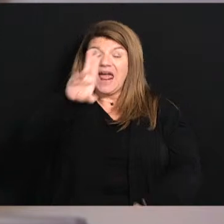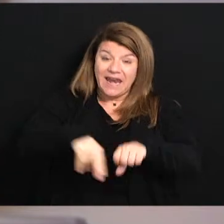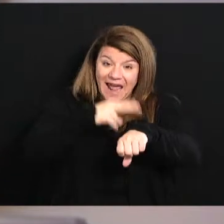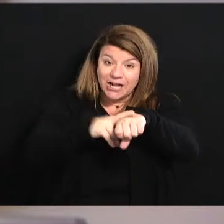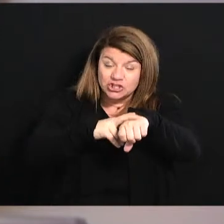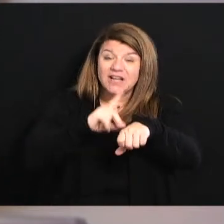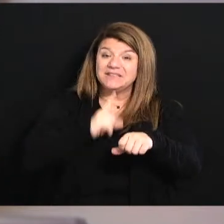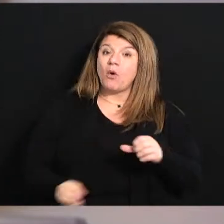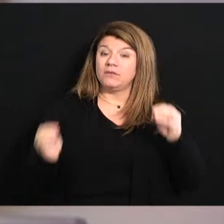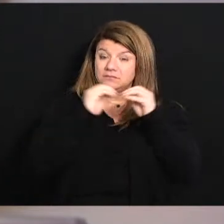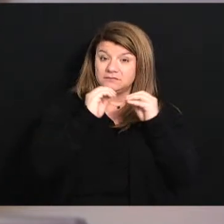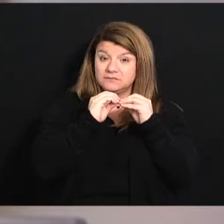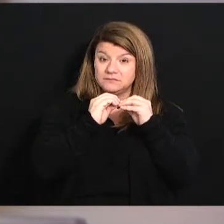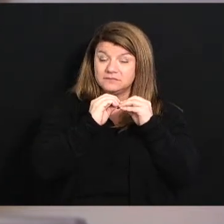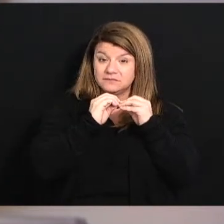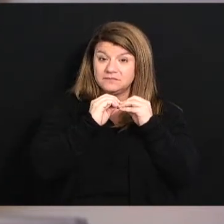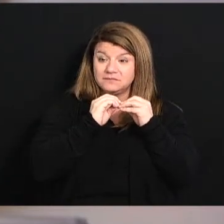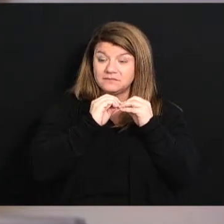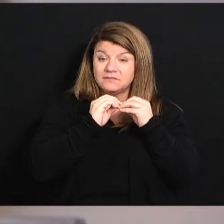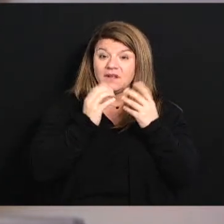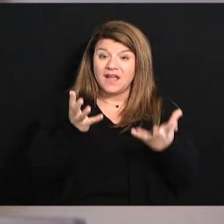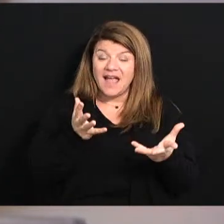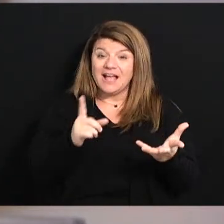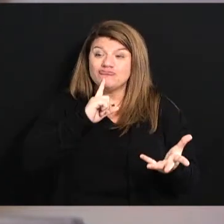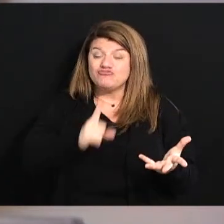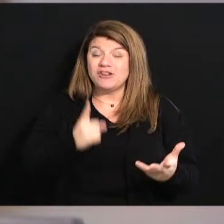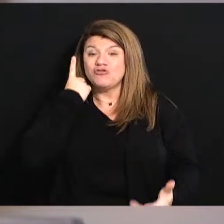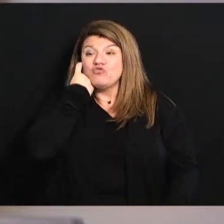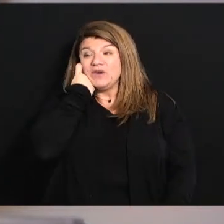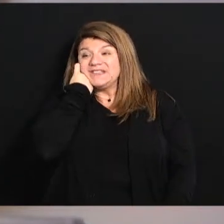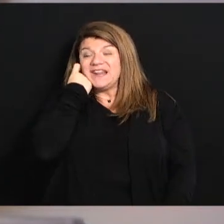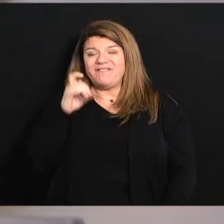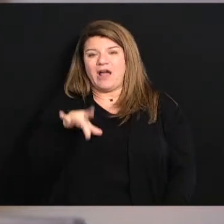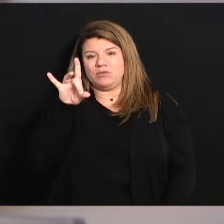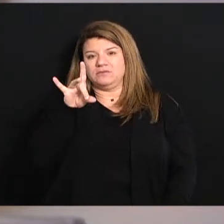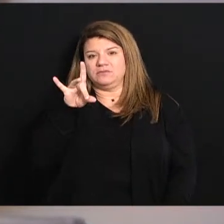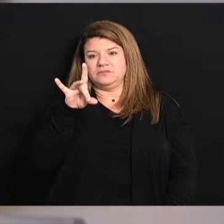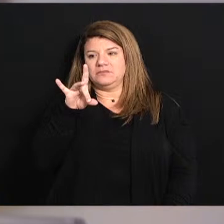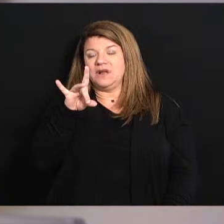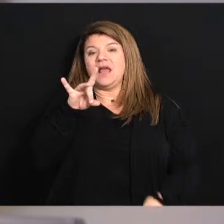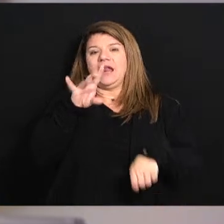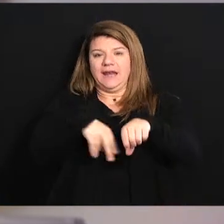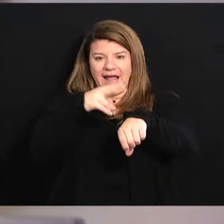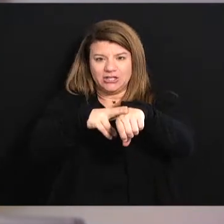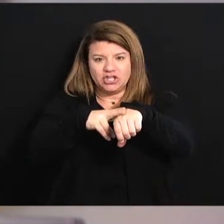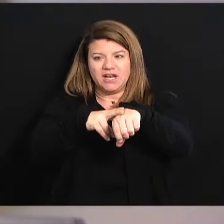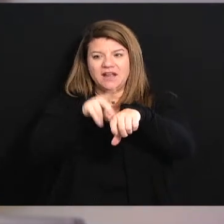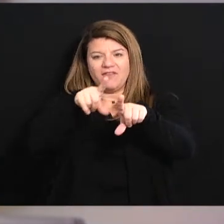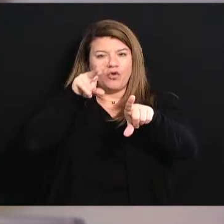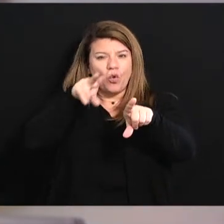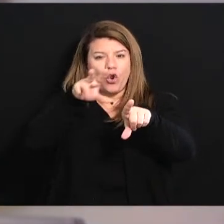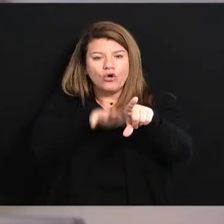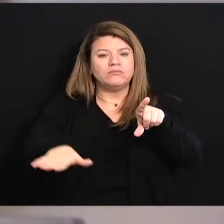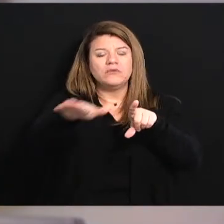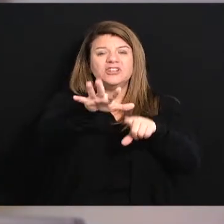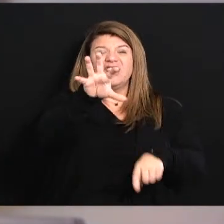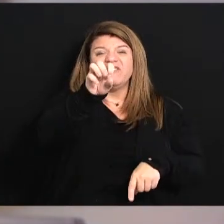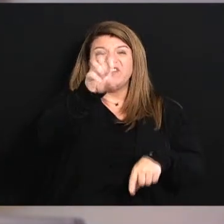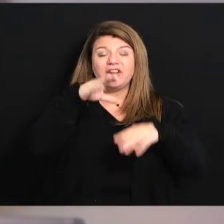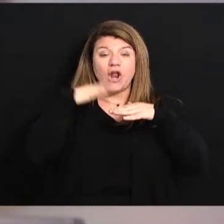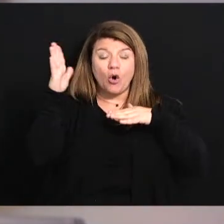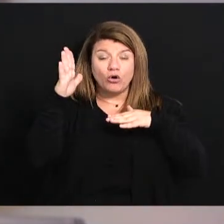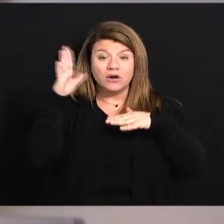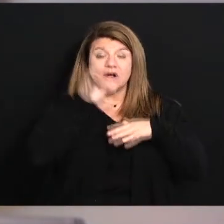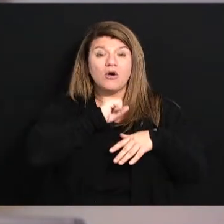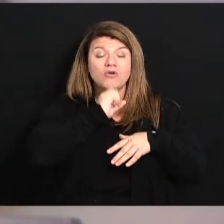even higher. And it's really recently been found that nationally, if you look over 50-year-old Americans,